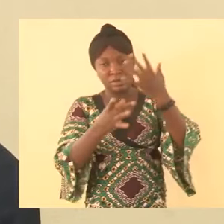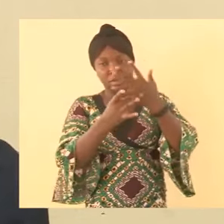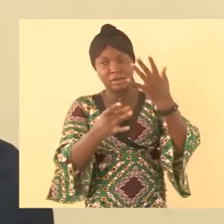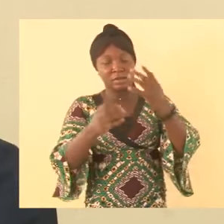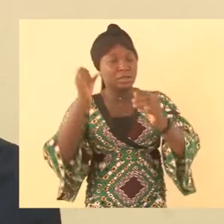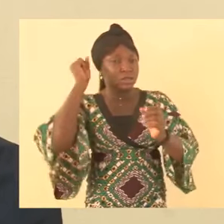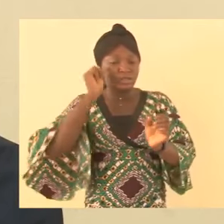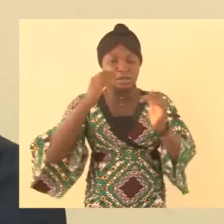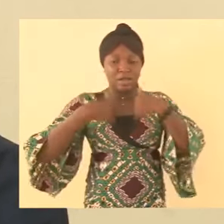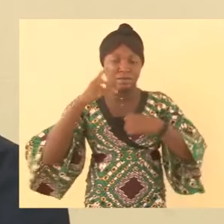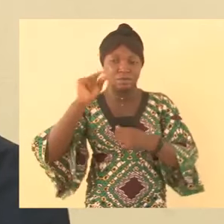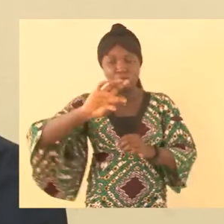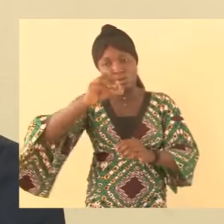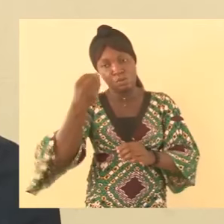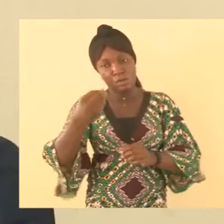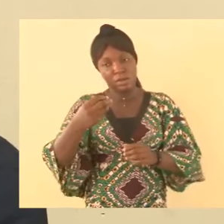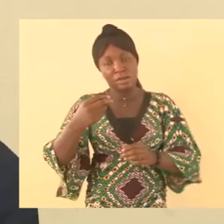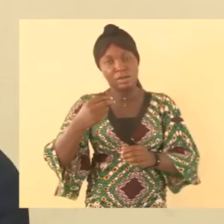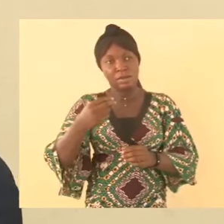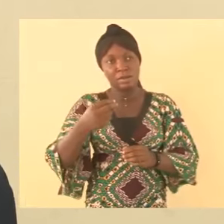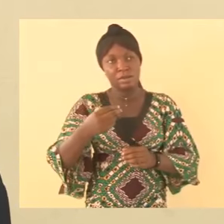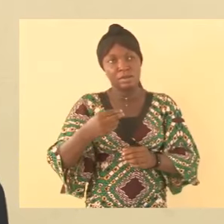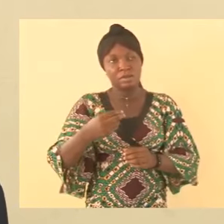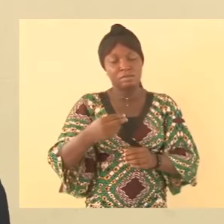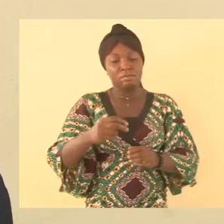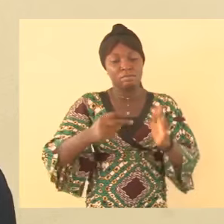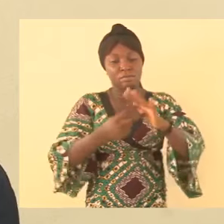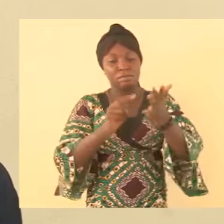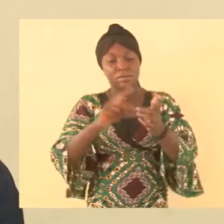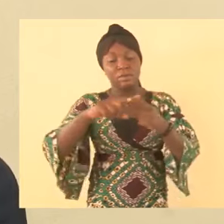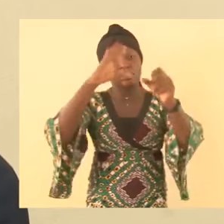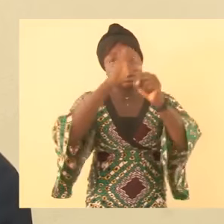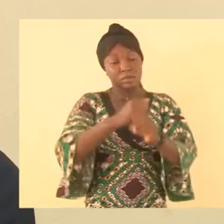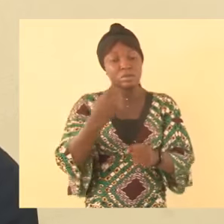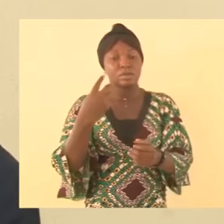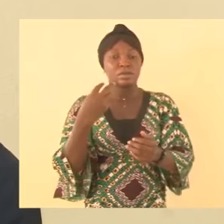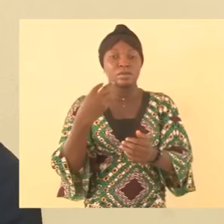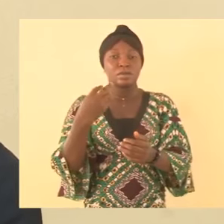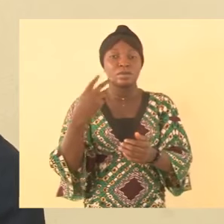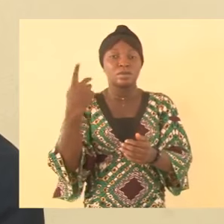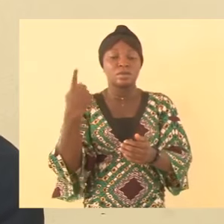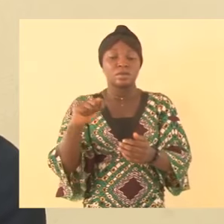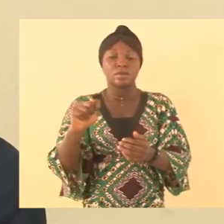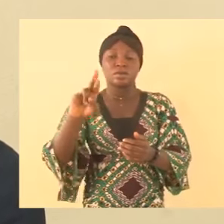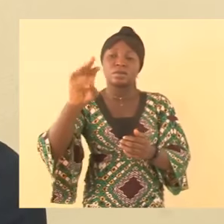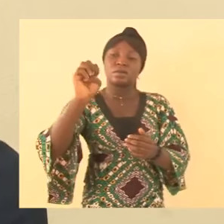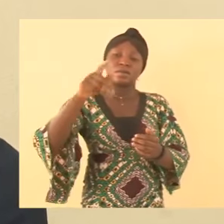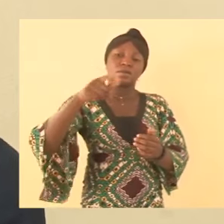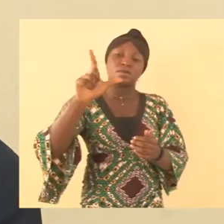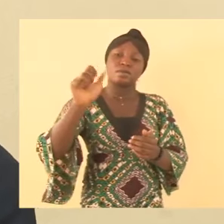she has no other source where she can expect to get a replacement